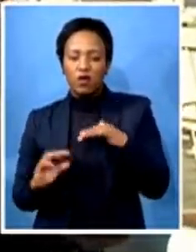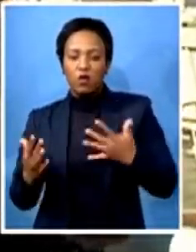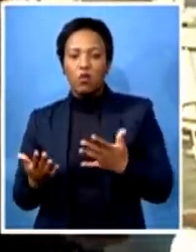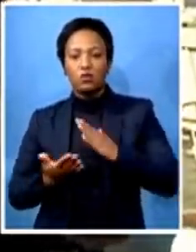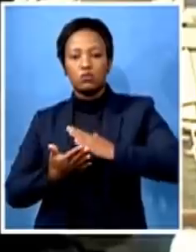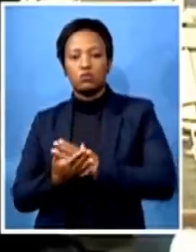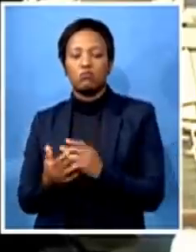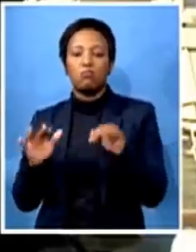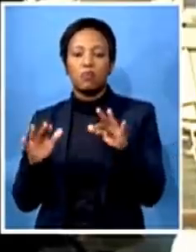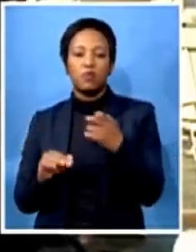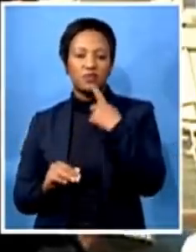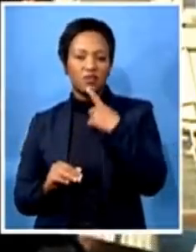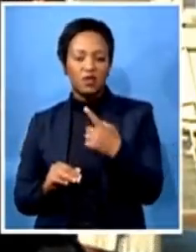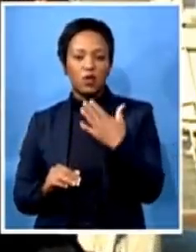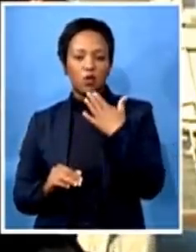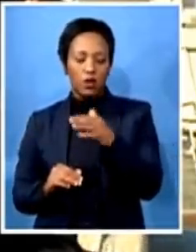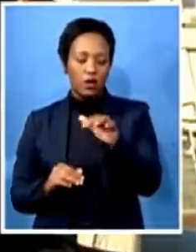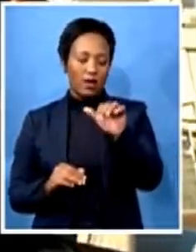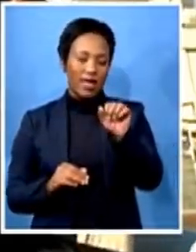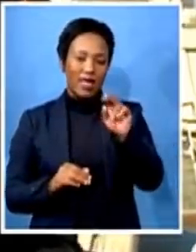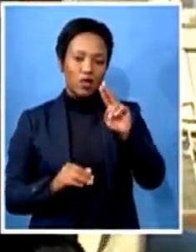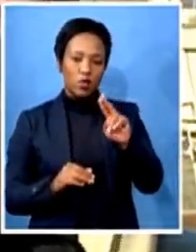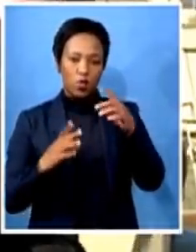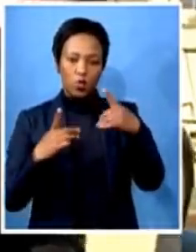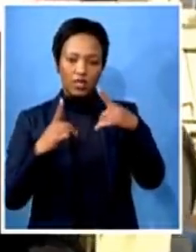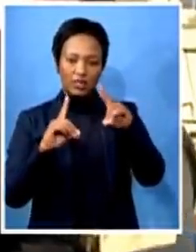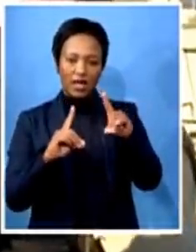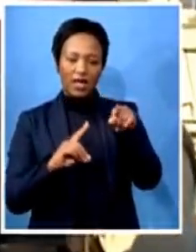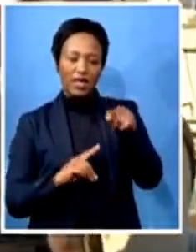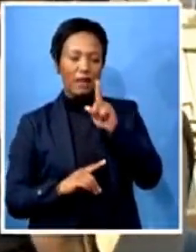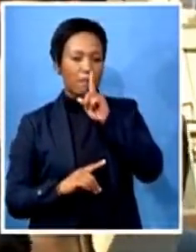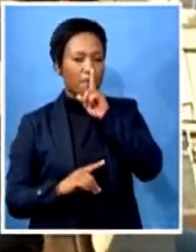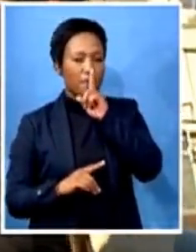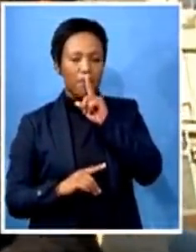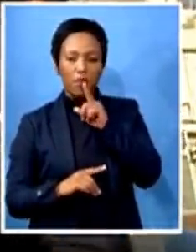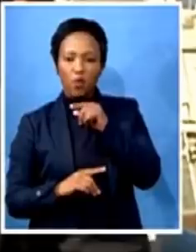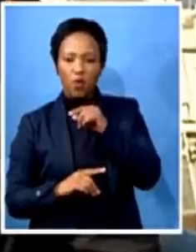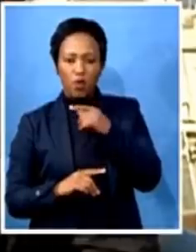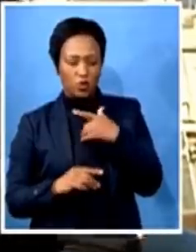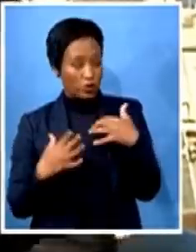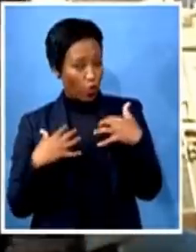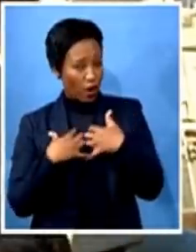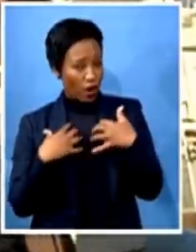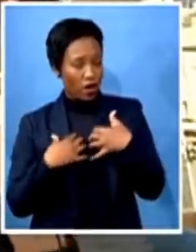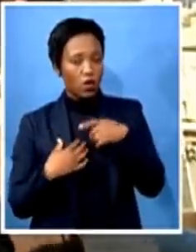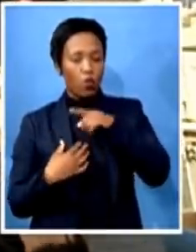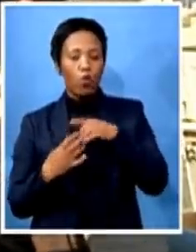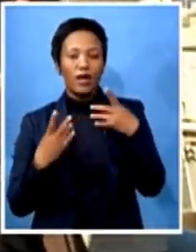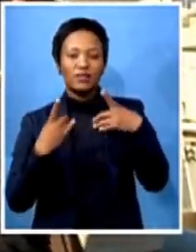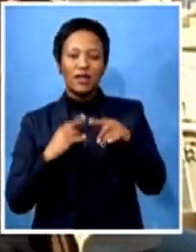chair's silence on the matter is quite deafening and it's quite worrying? Yes, it's quite worrying to think